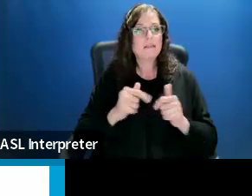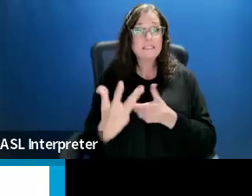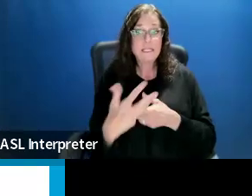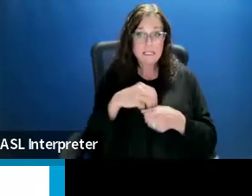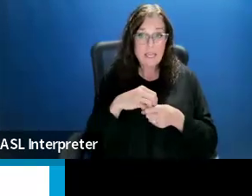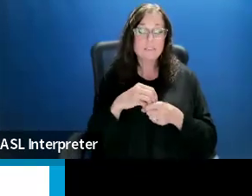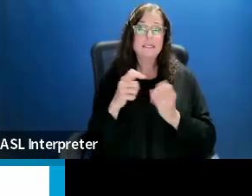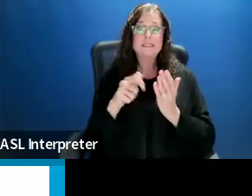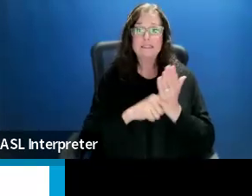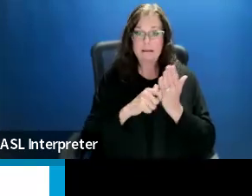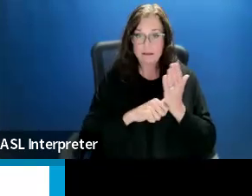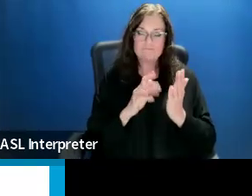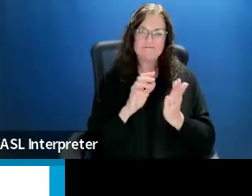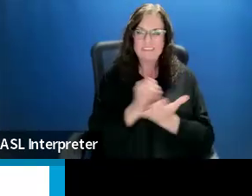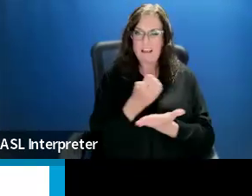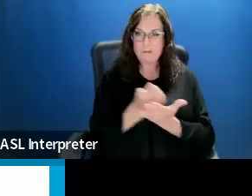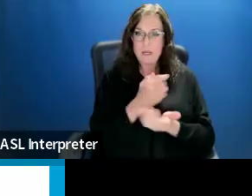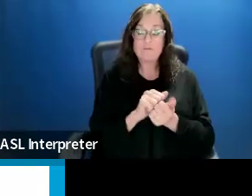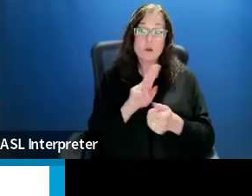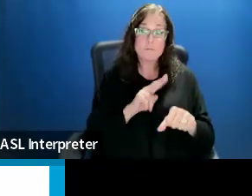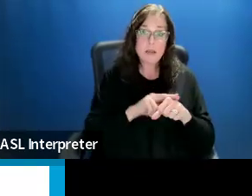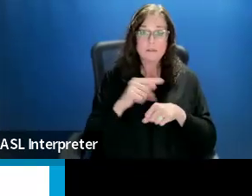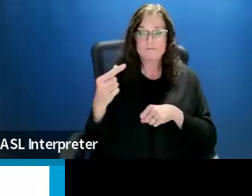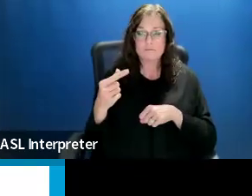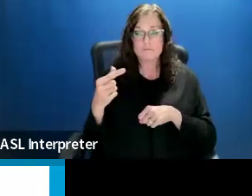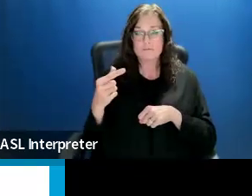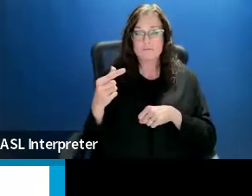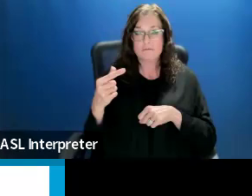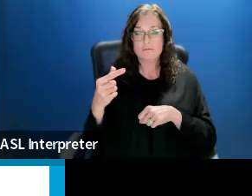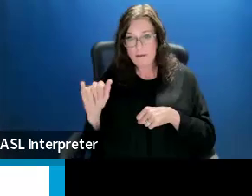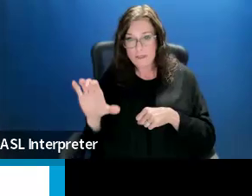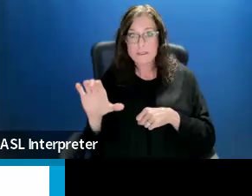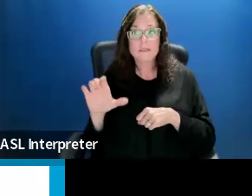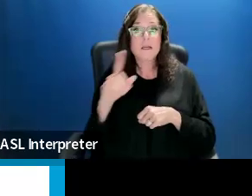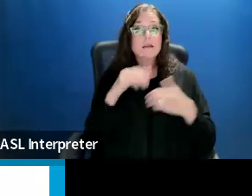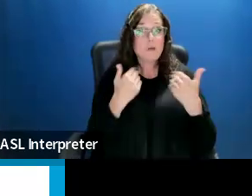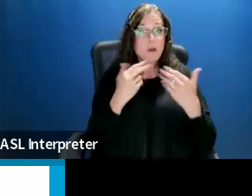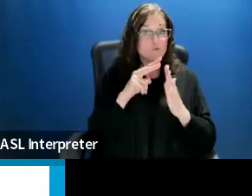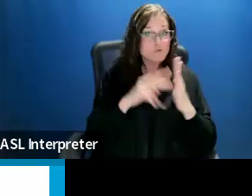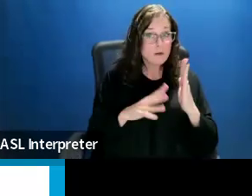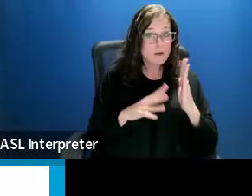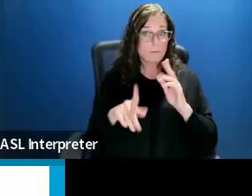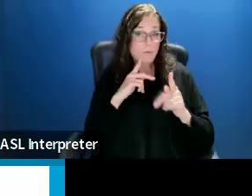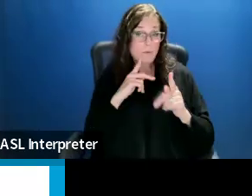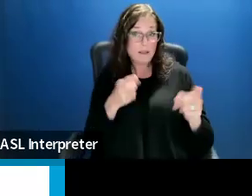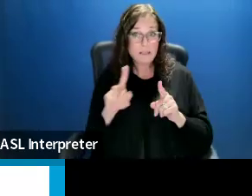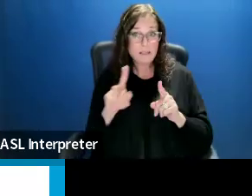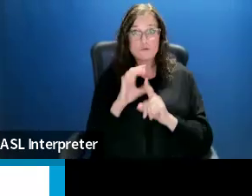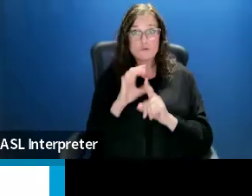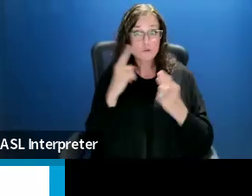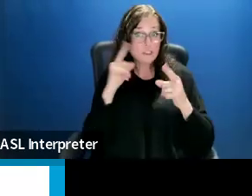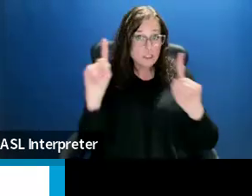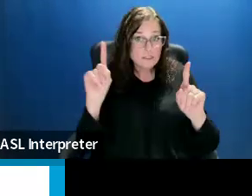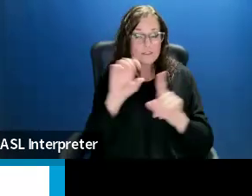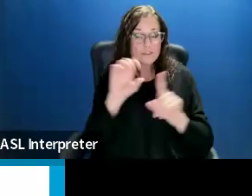engaging encyclopedia from National Geographic introduces young readers to the people, events, and cultural achievements that have